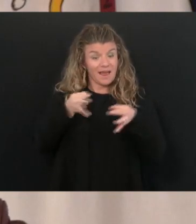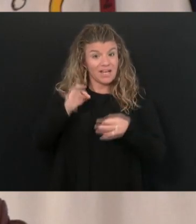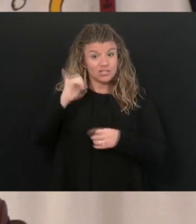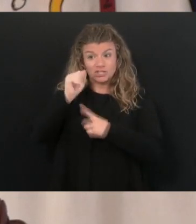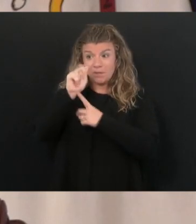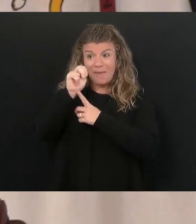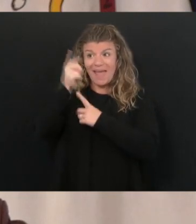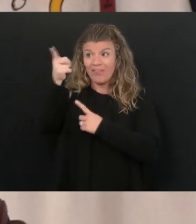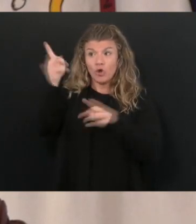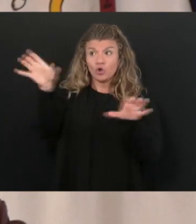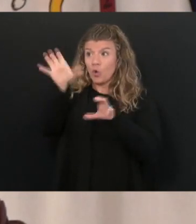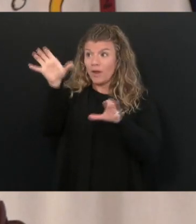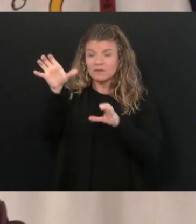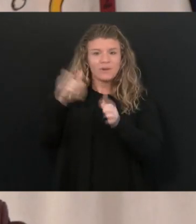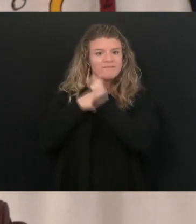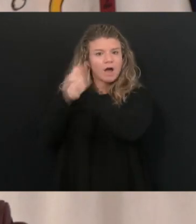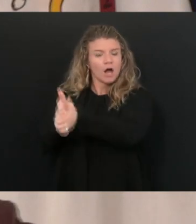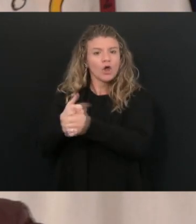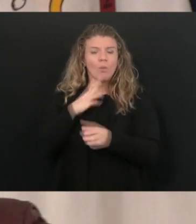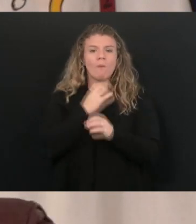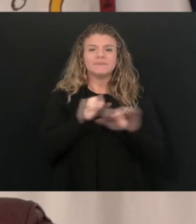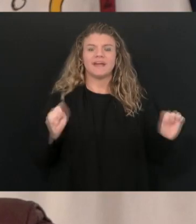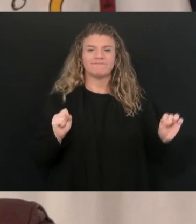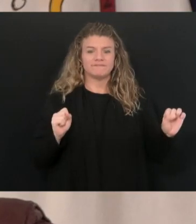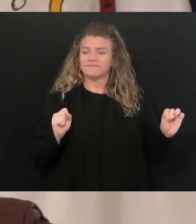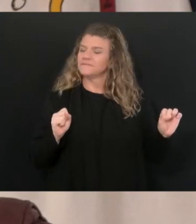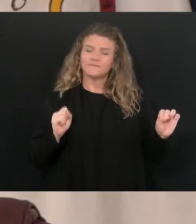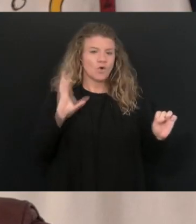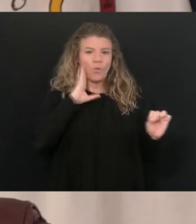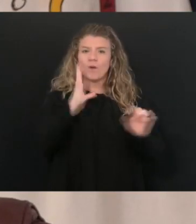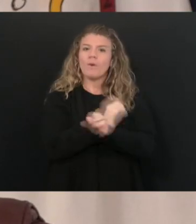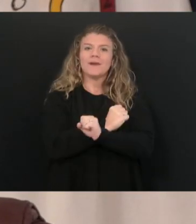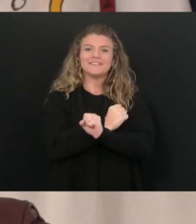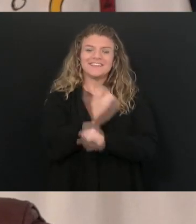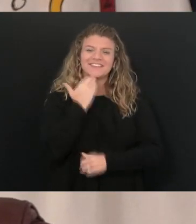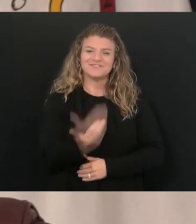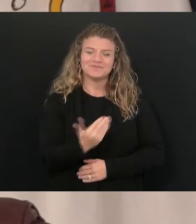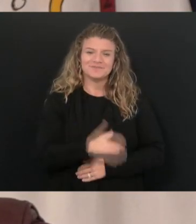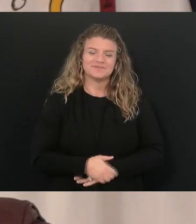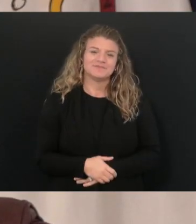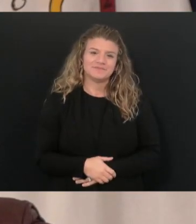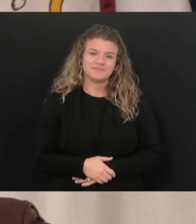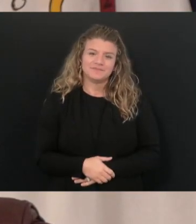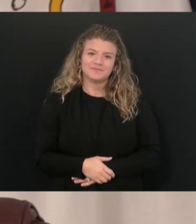heed and we'll stay safe. And we'll get there. Thank you so much.